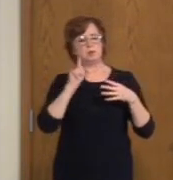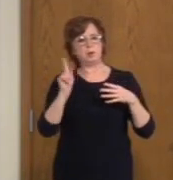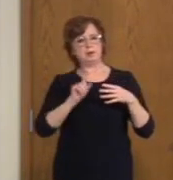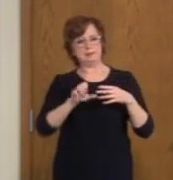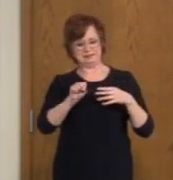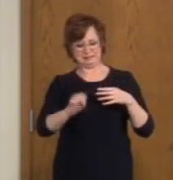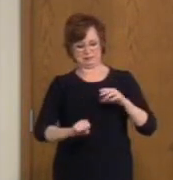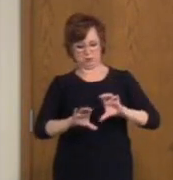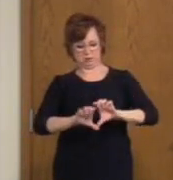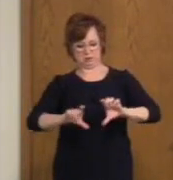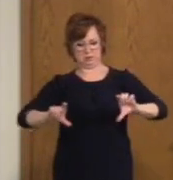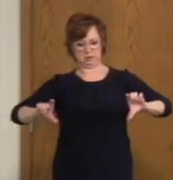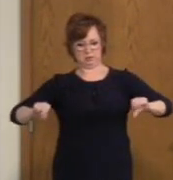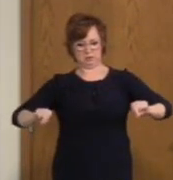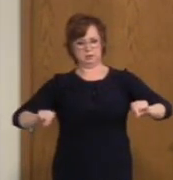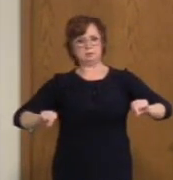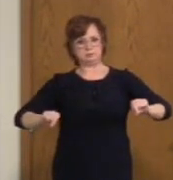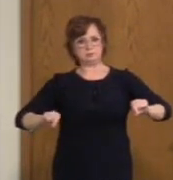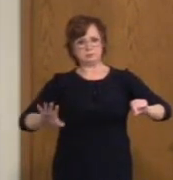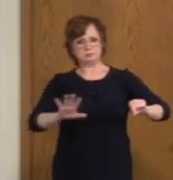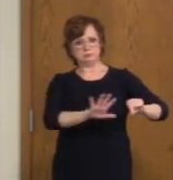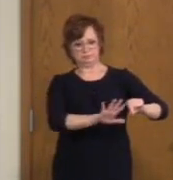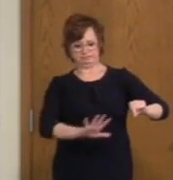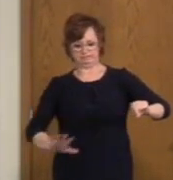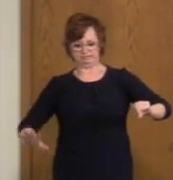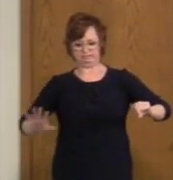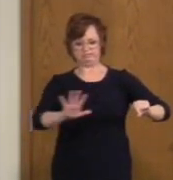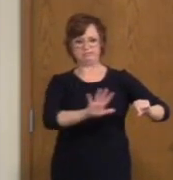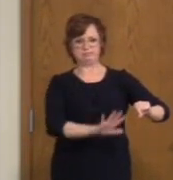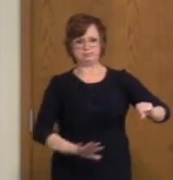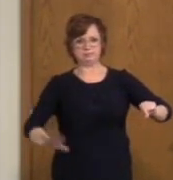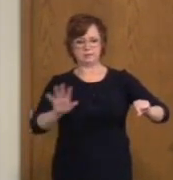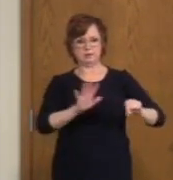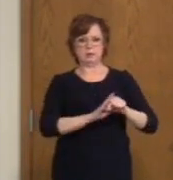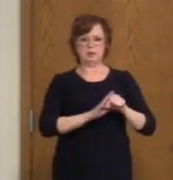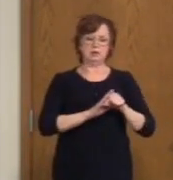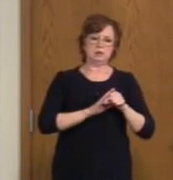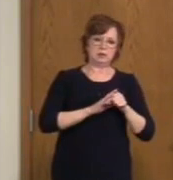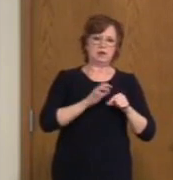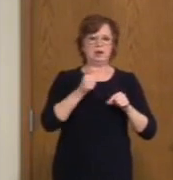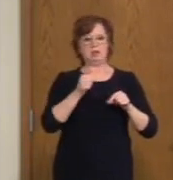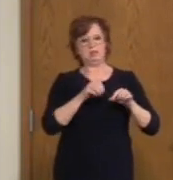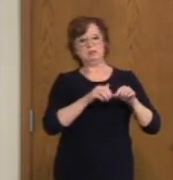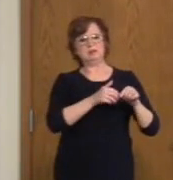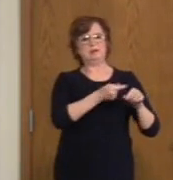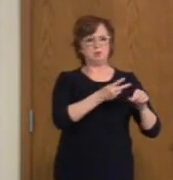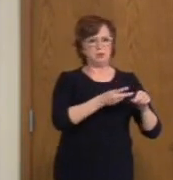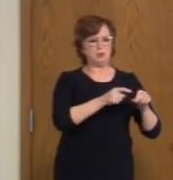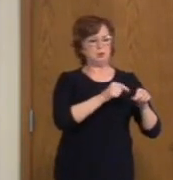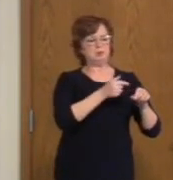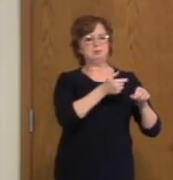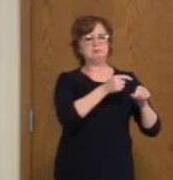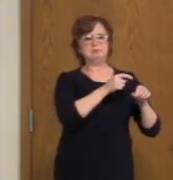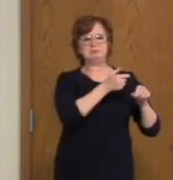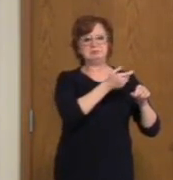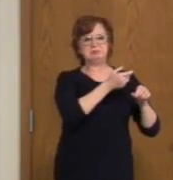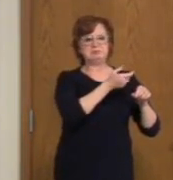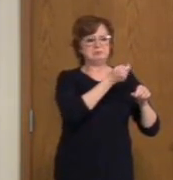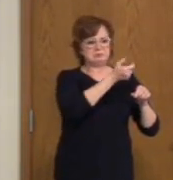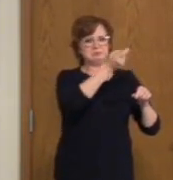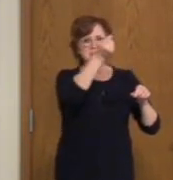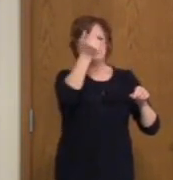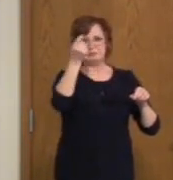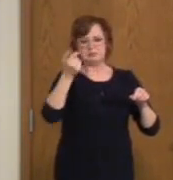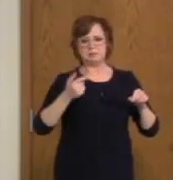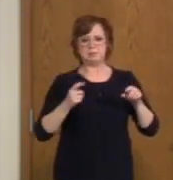so, but still we need to maintain our cautions to allow the very strong, very